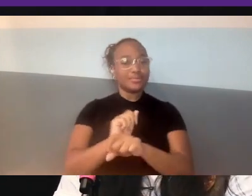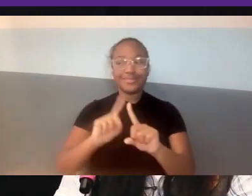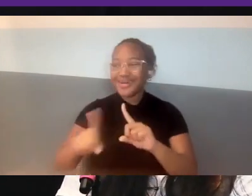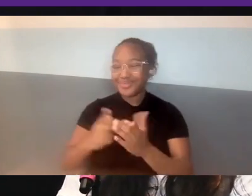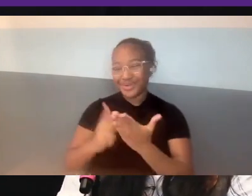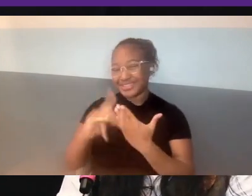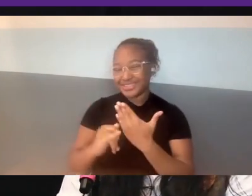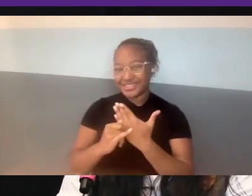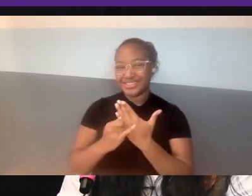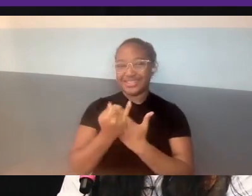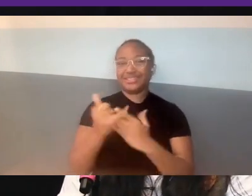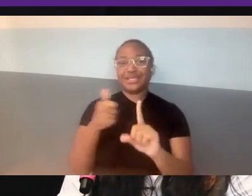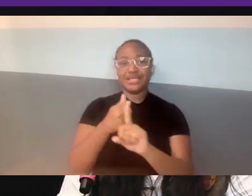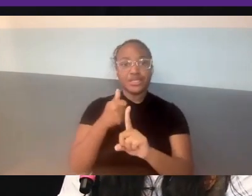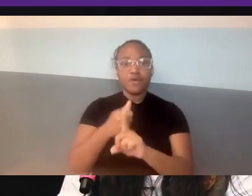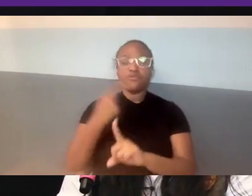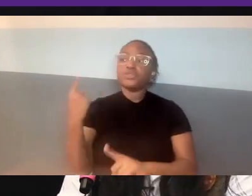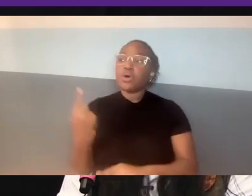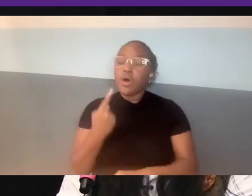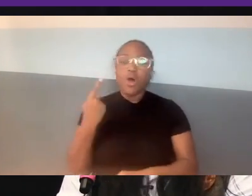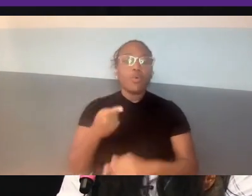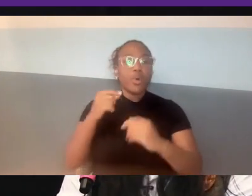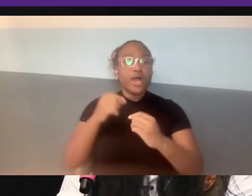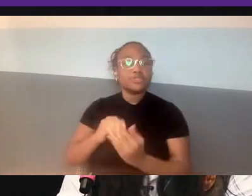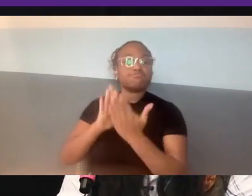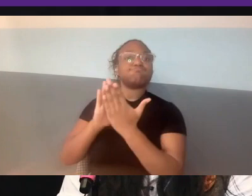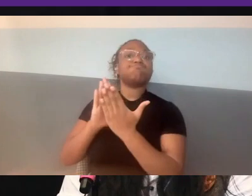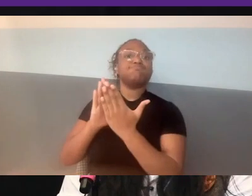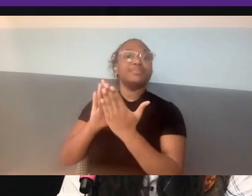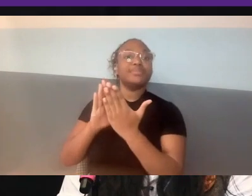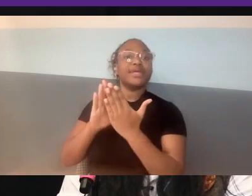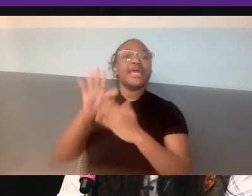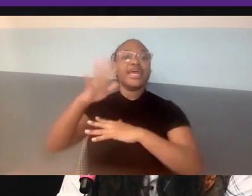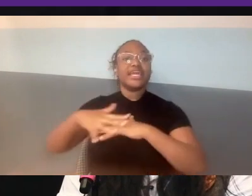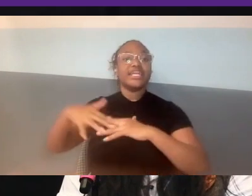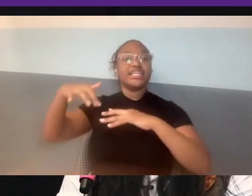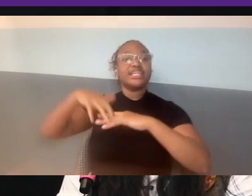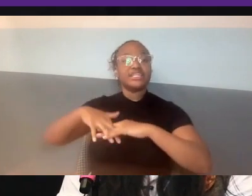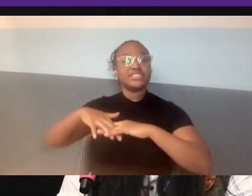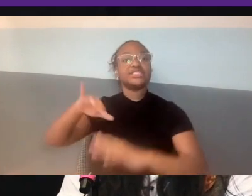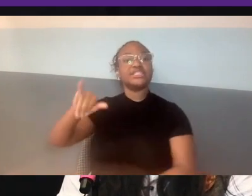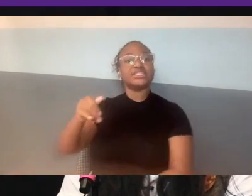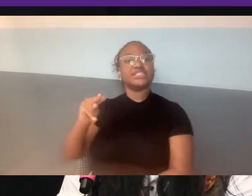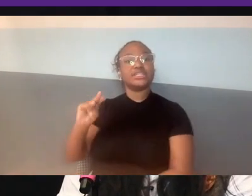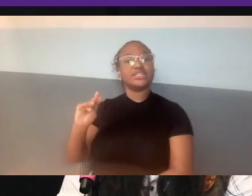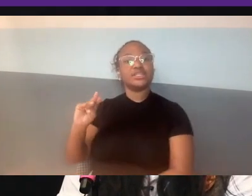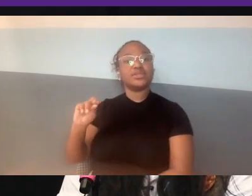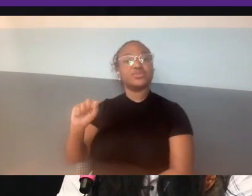surfacing Indigenous genocide and the fact that this beautiful and important and